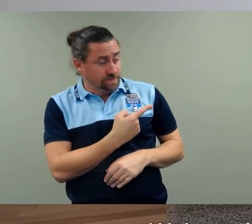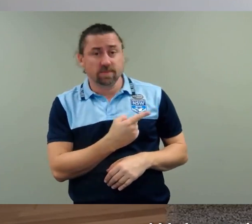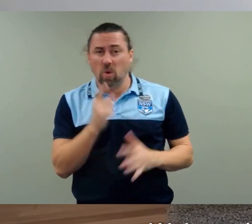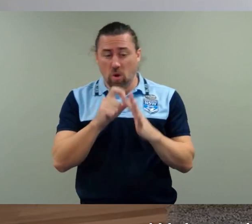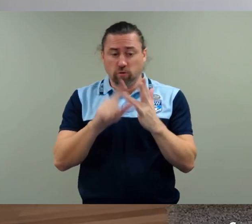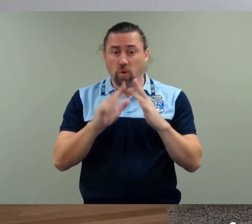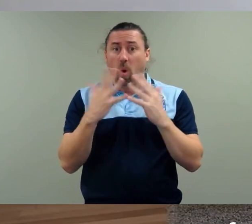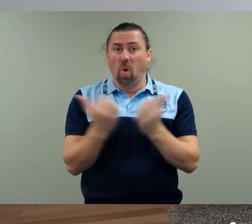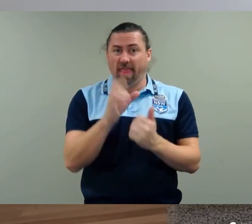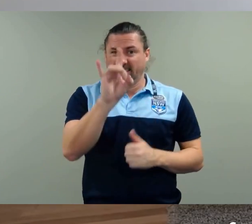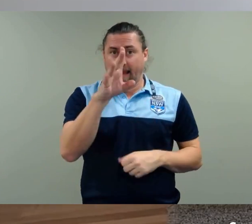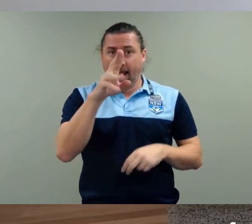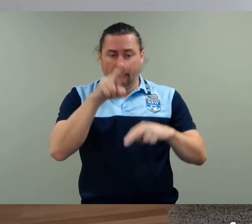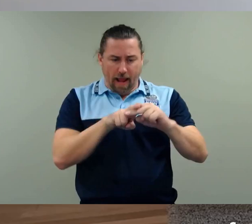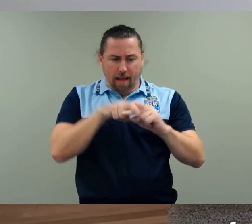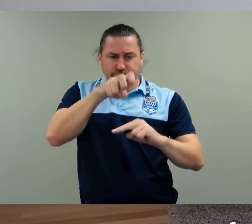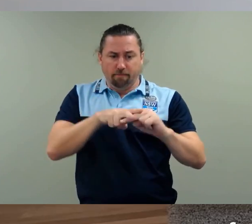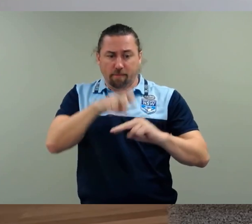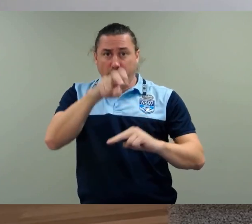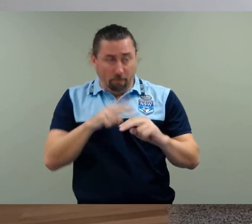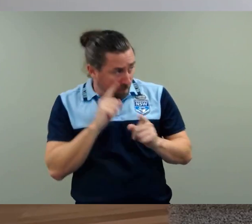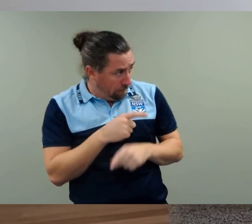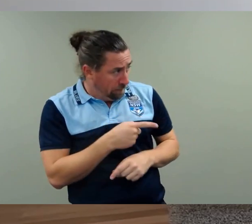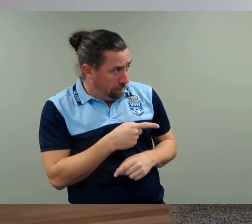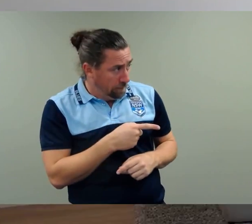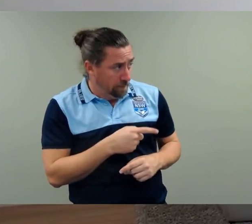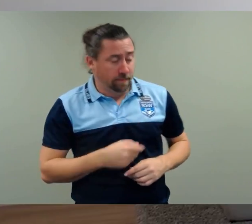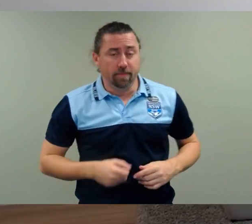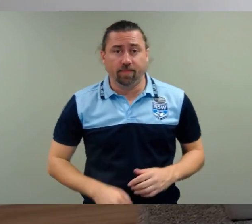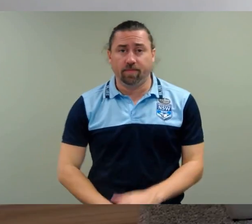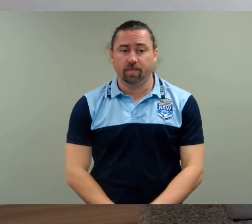this exercise for a total of 10 times. Let's go.